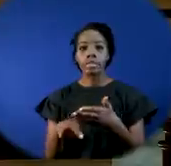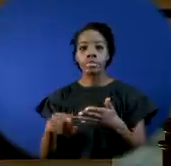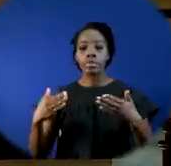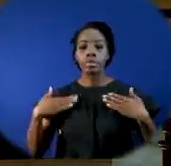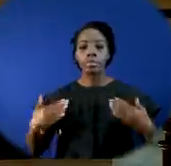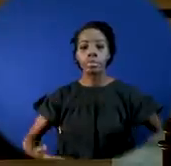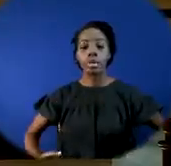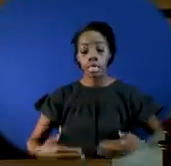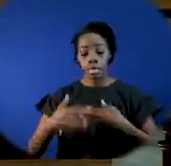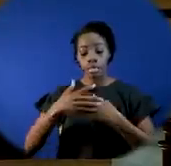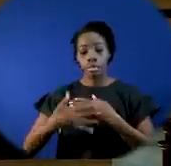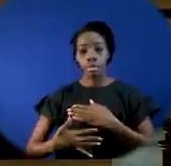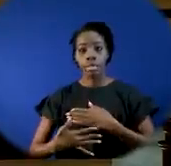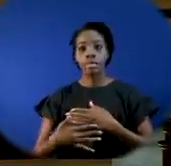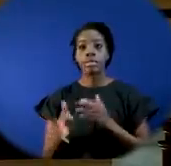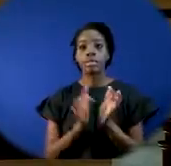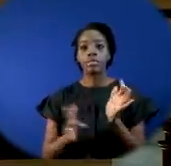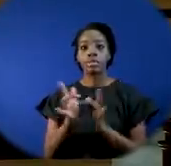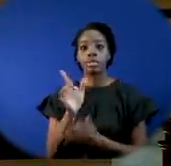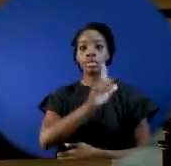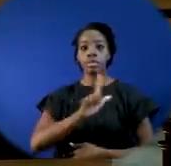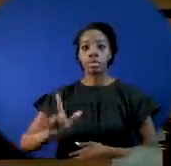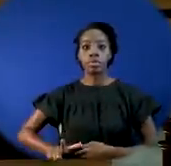blood of the Lord.